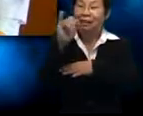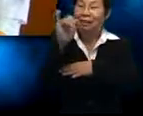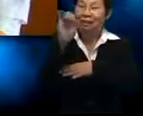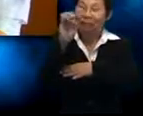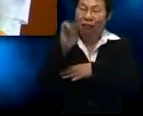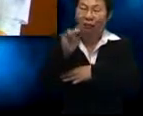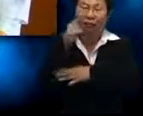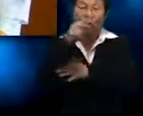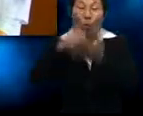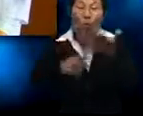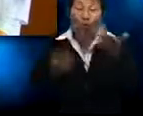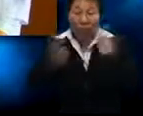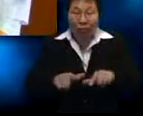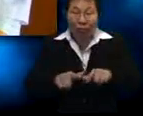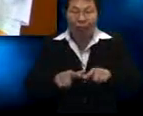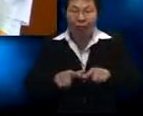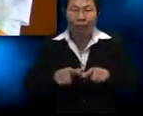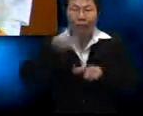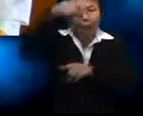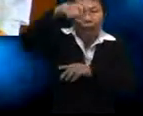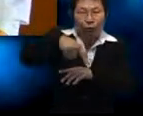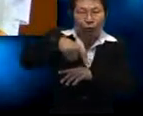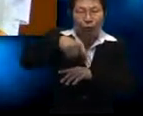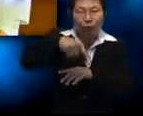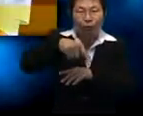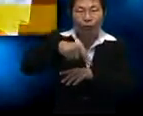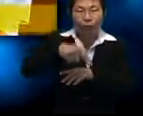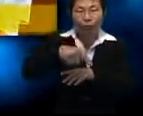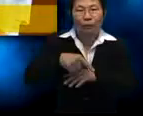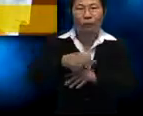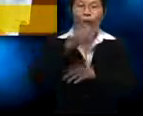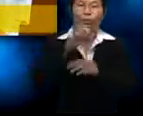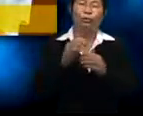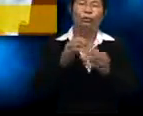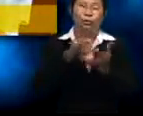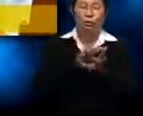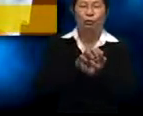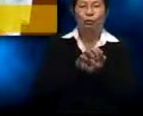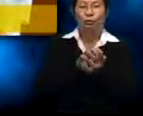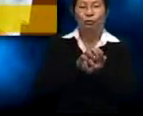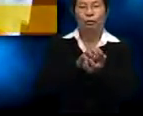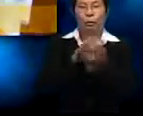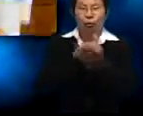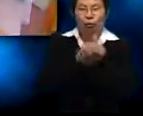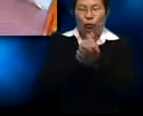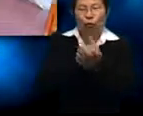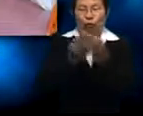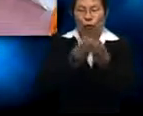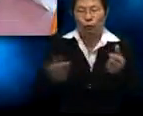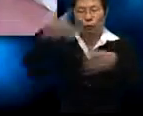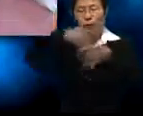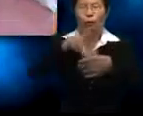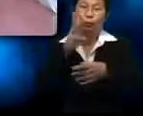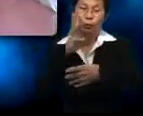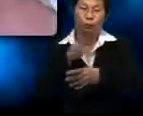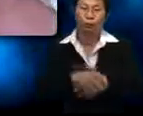happen if we drop some soap solution into the water.